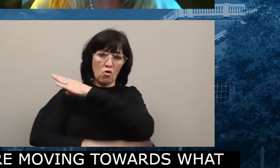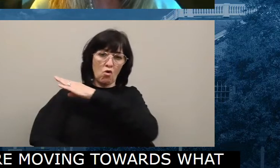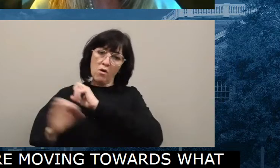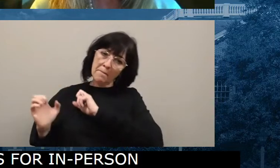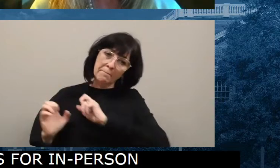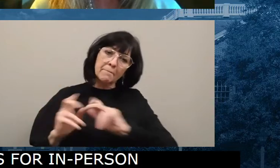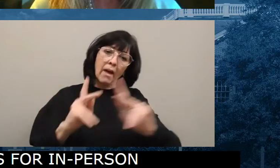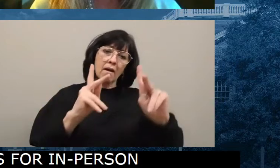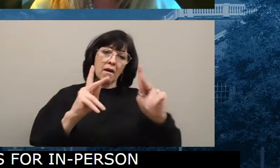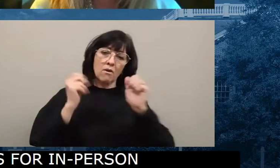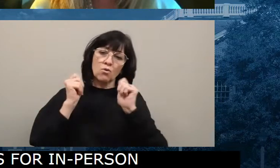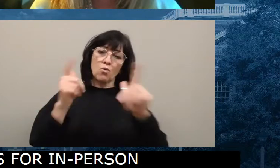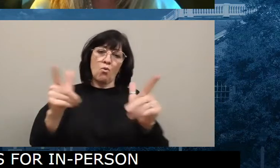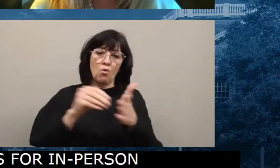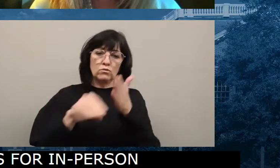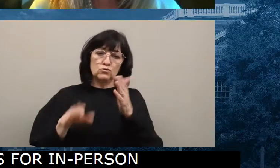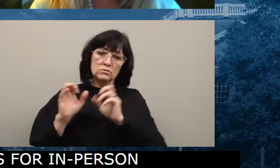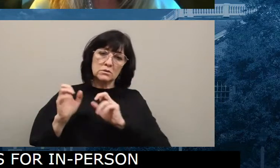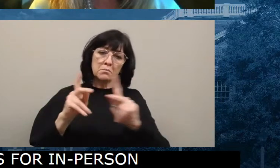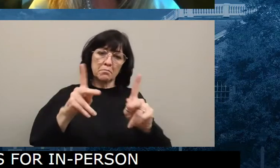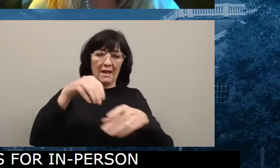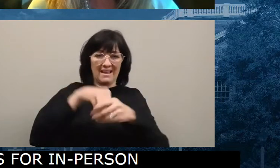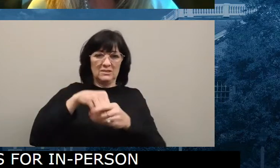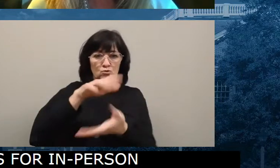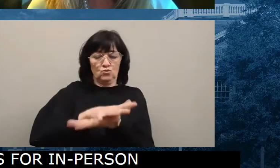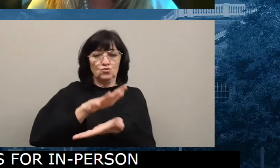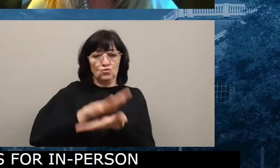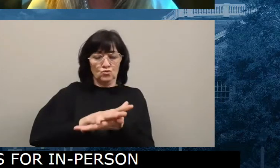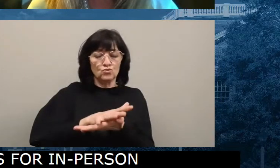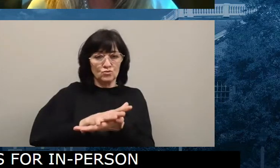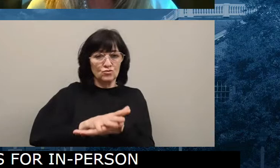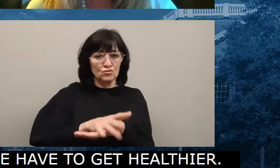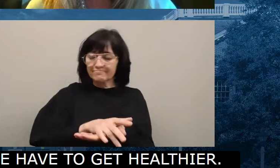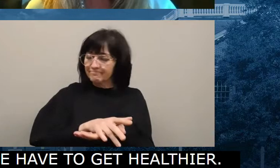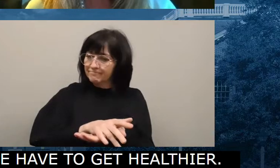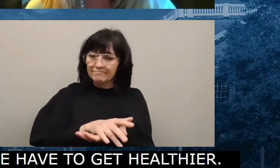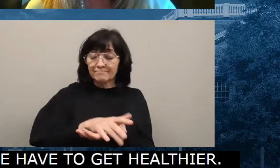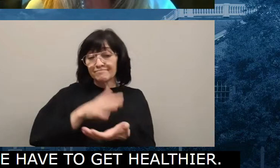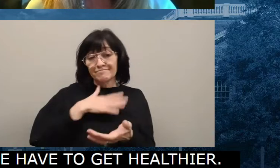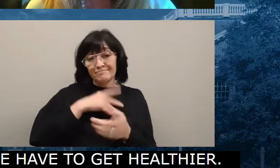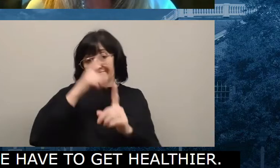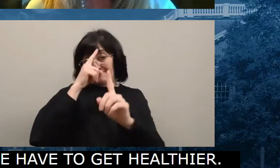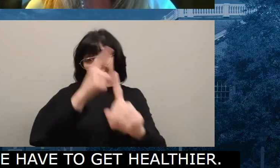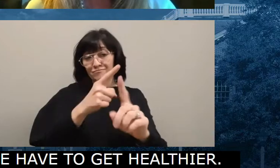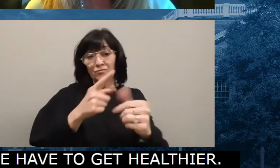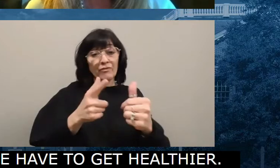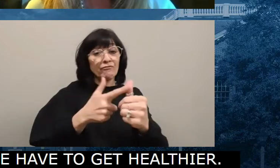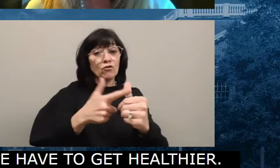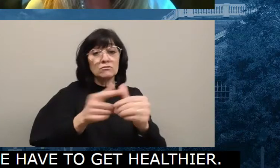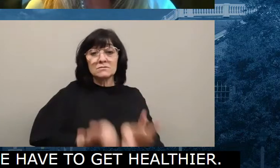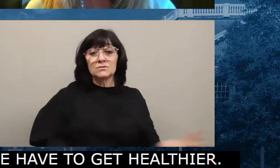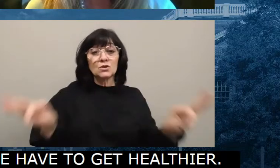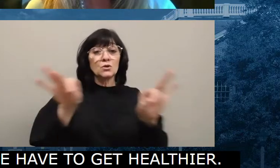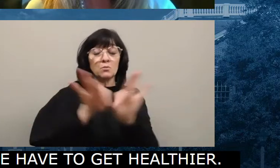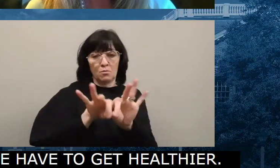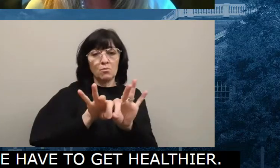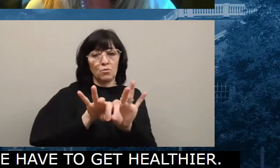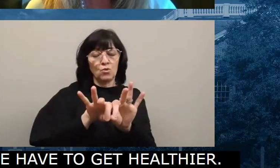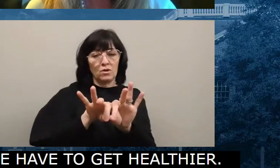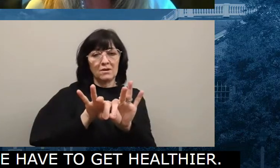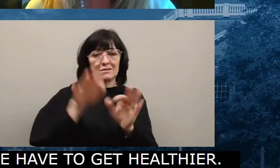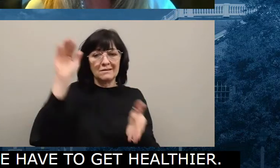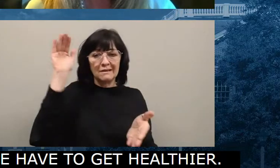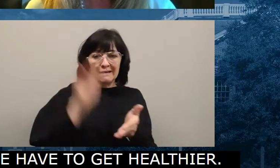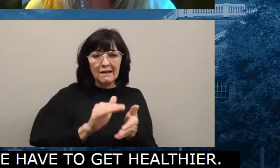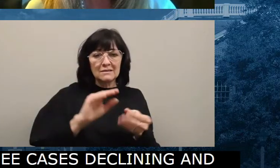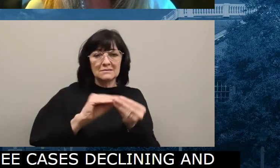get healthier. We've got to flatten this curve and see cases declining, and we'll continue to push